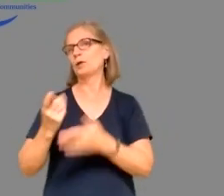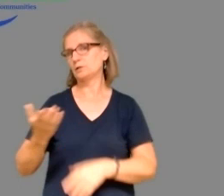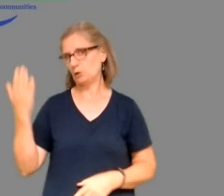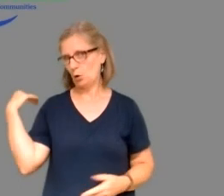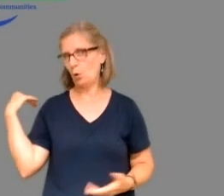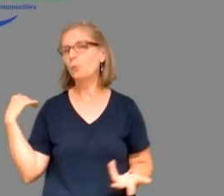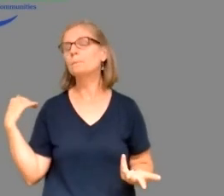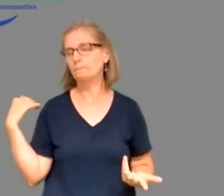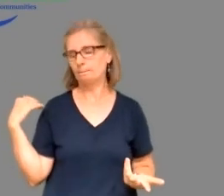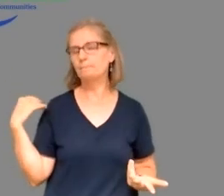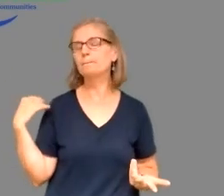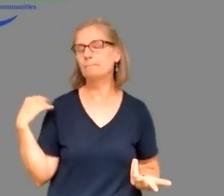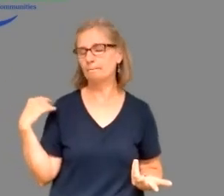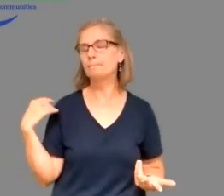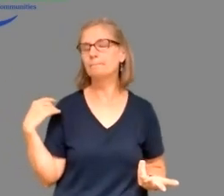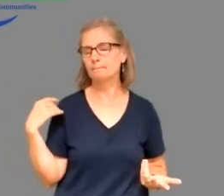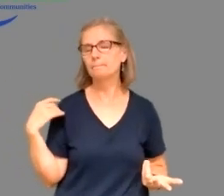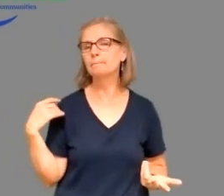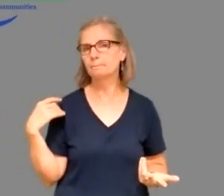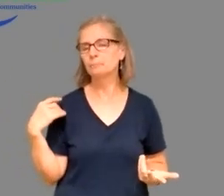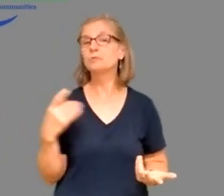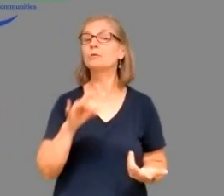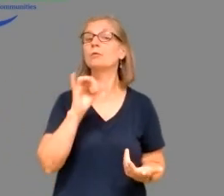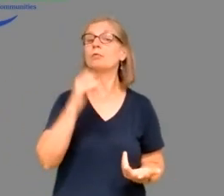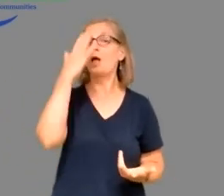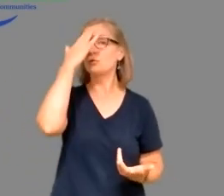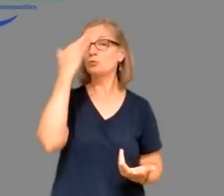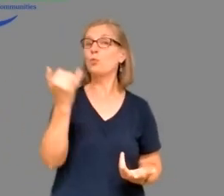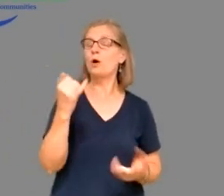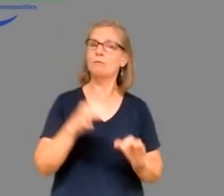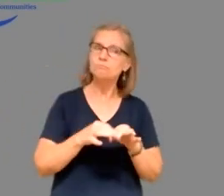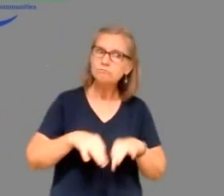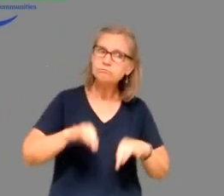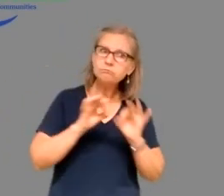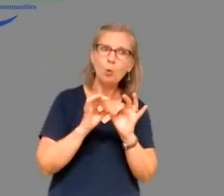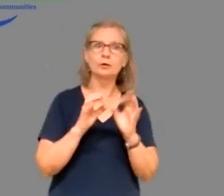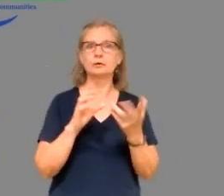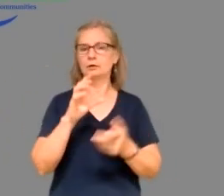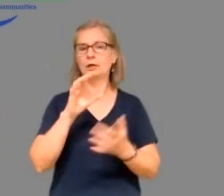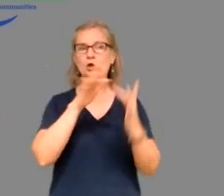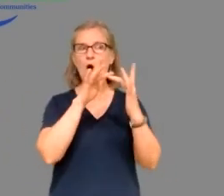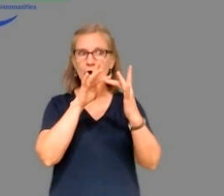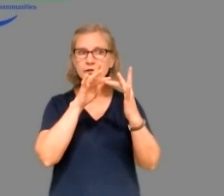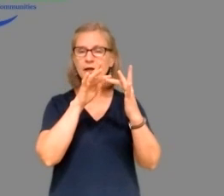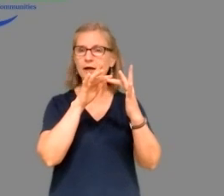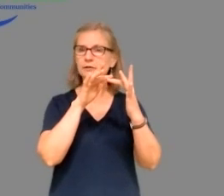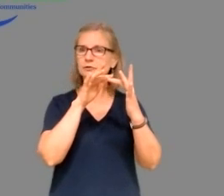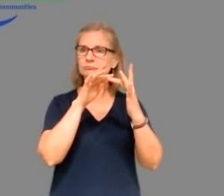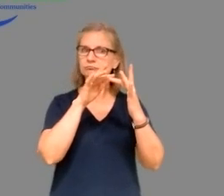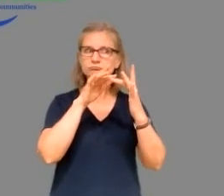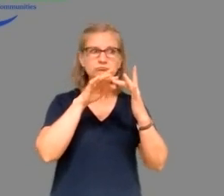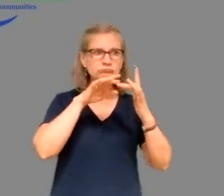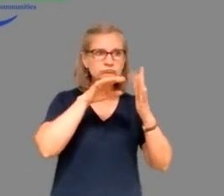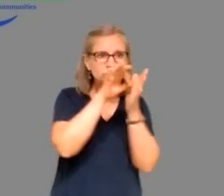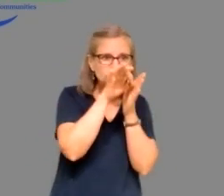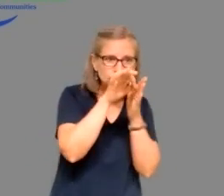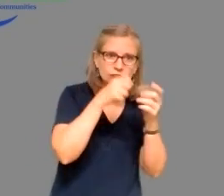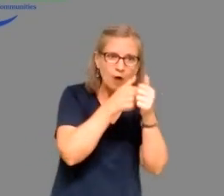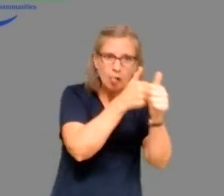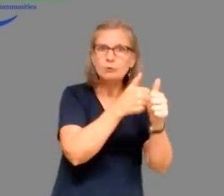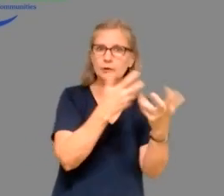something, that's one of the reasons why contact tracing capacity has been a big topic and part